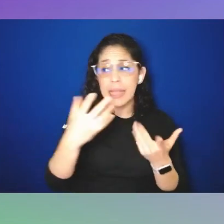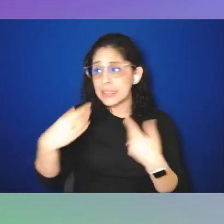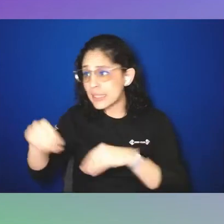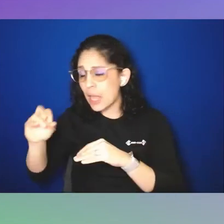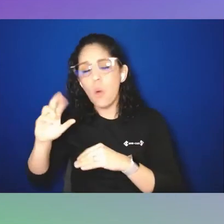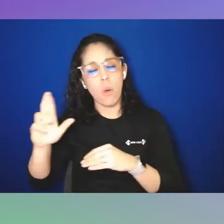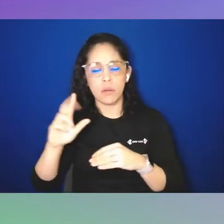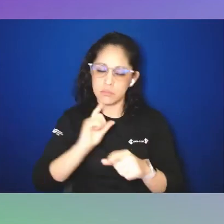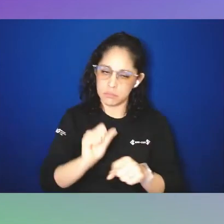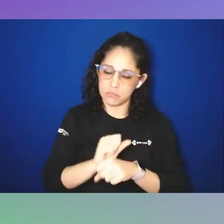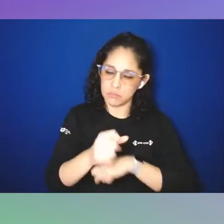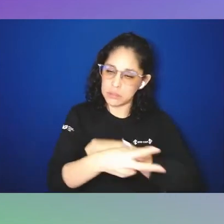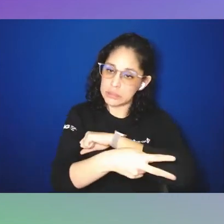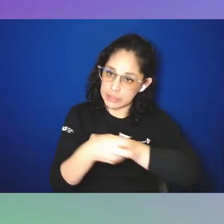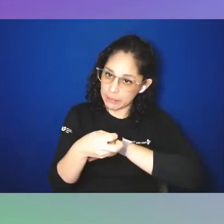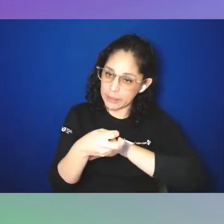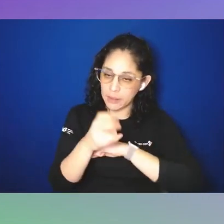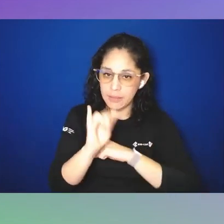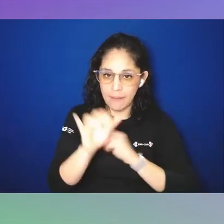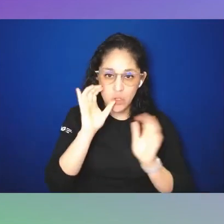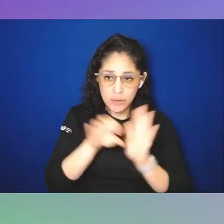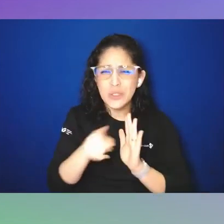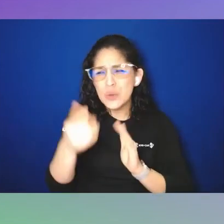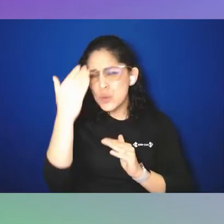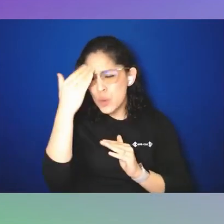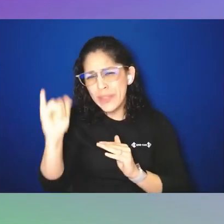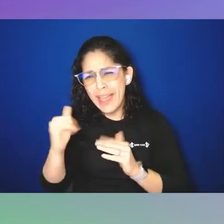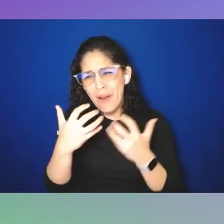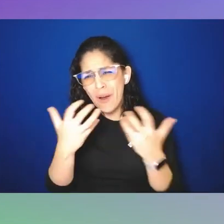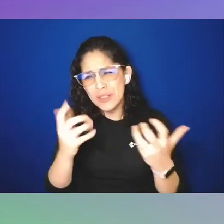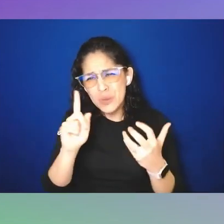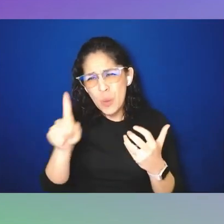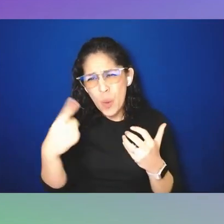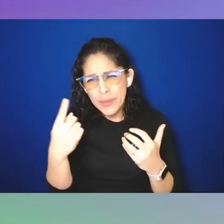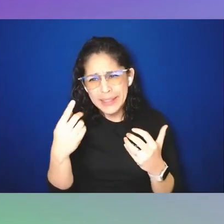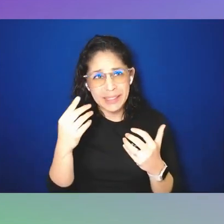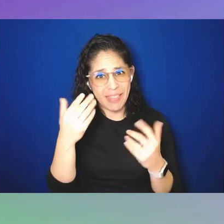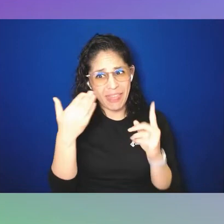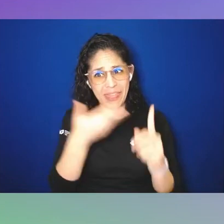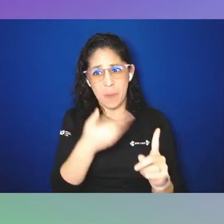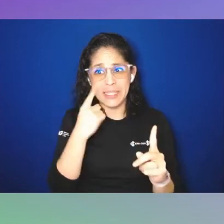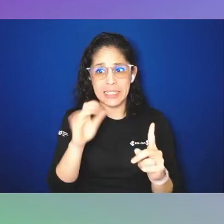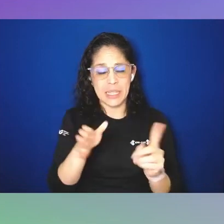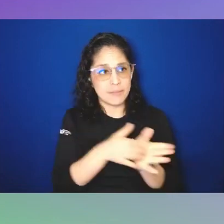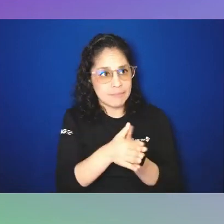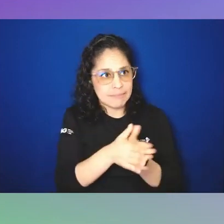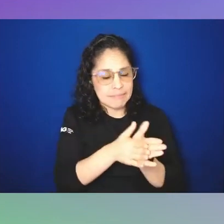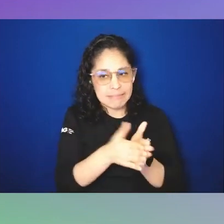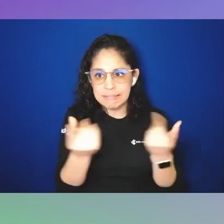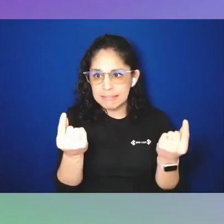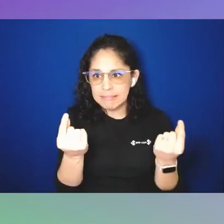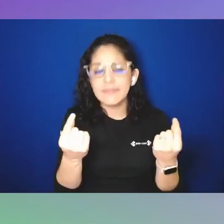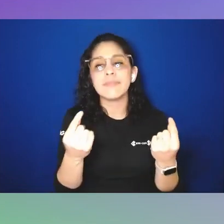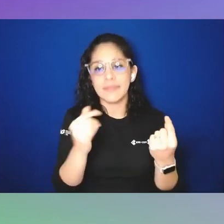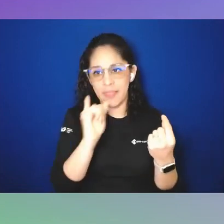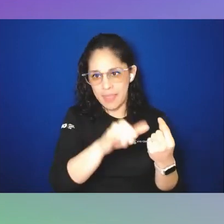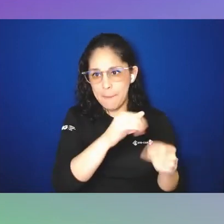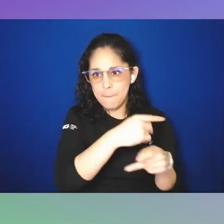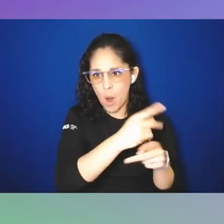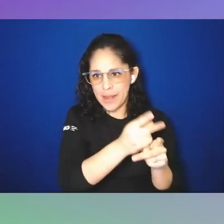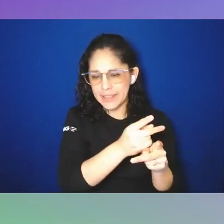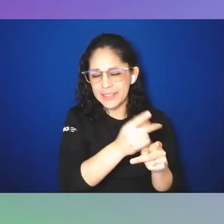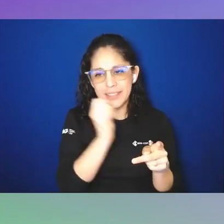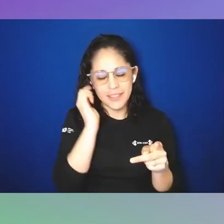it. You know that audience is only going to be there because they're interested in that product or in